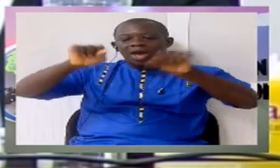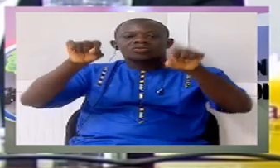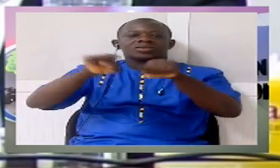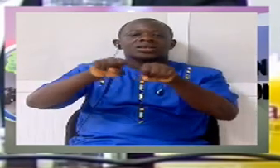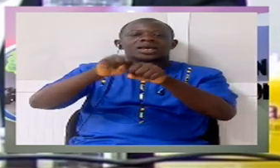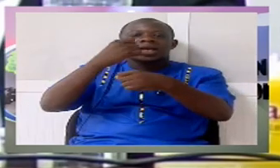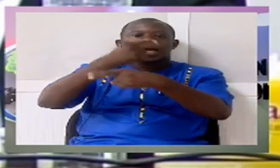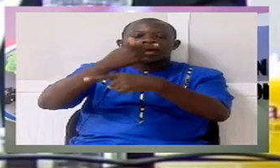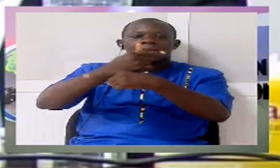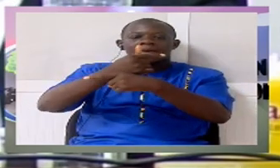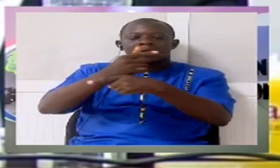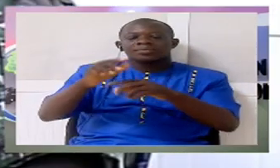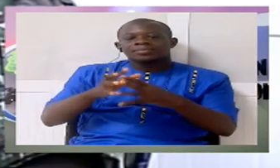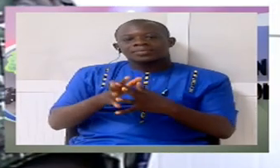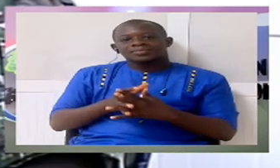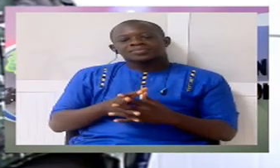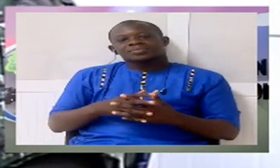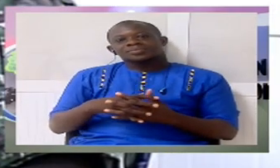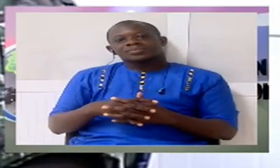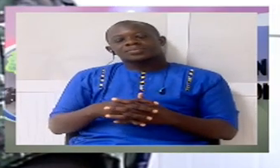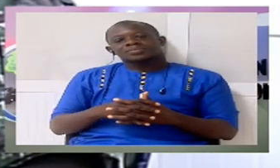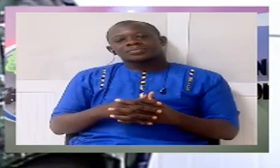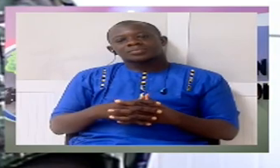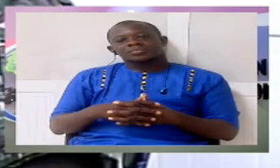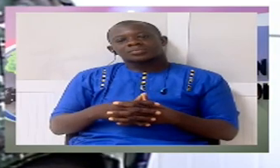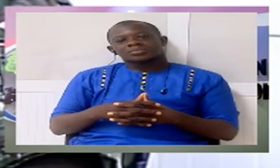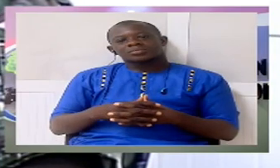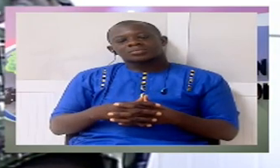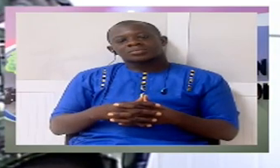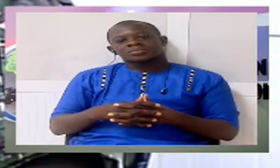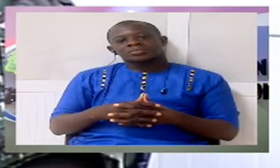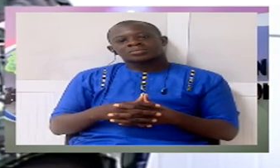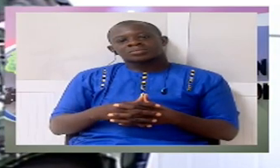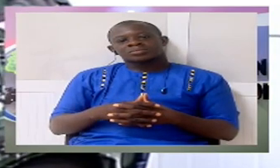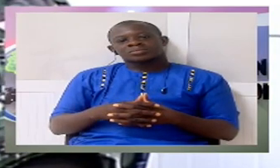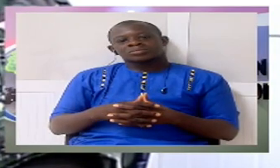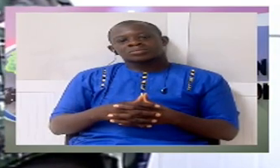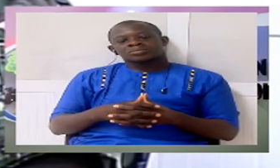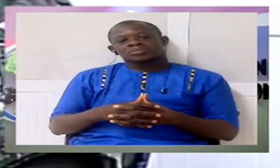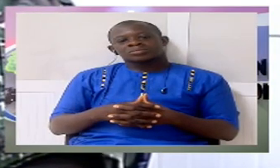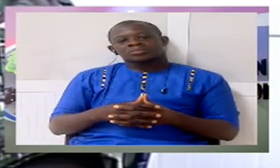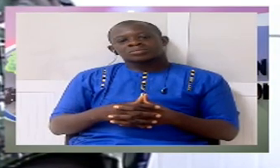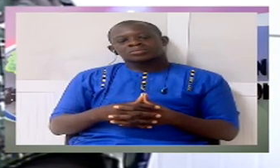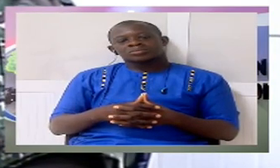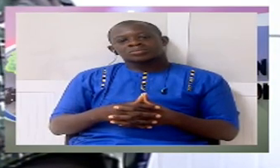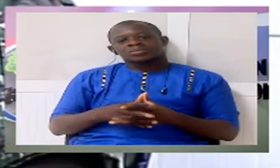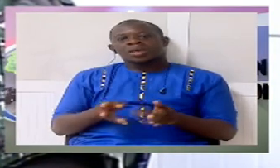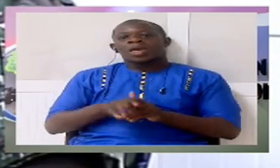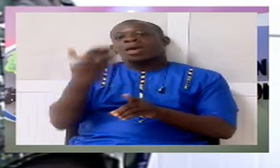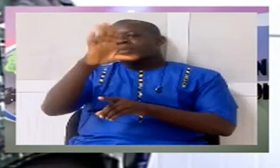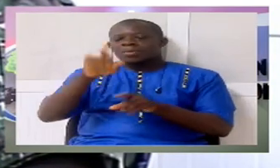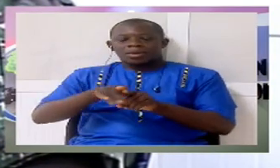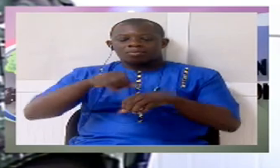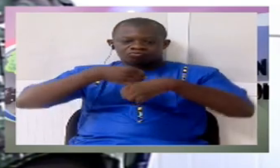Senegambia? Muna am na hej nyungu tolu on Senegambia. Muna outrider mon pass in Senegambia. It could be that